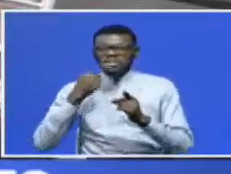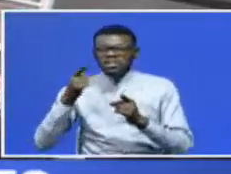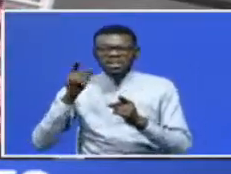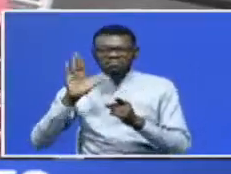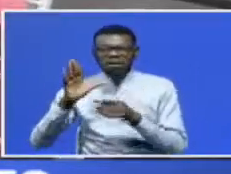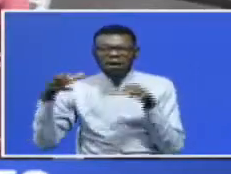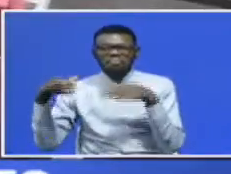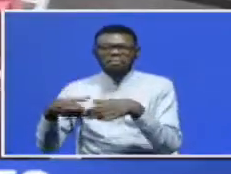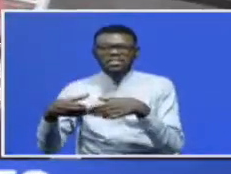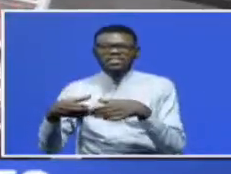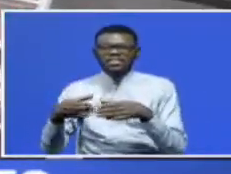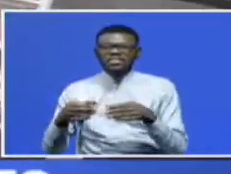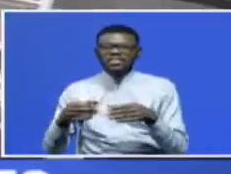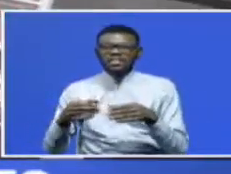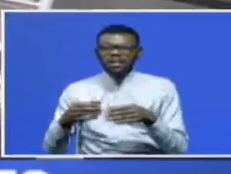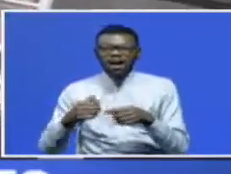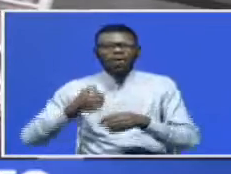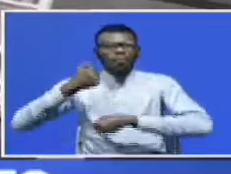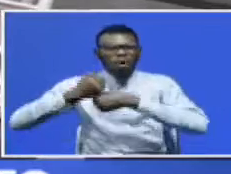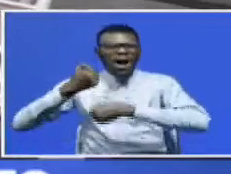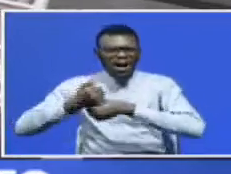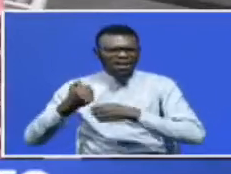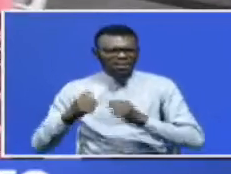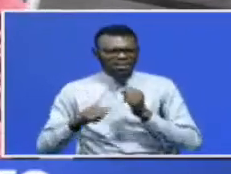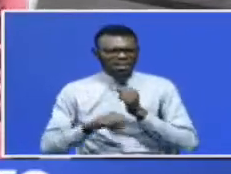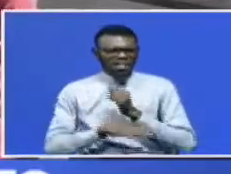yako ati ni kazi kazi bila wizi.